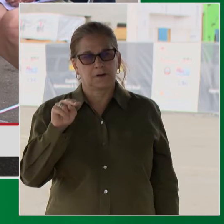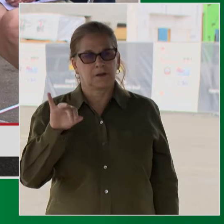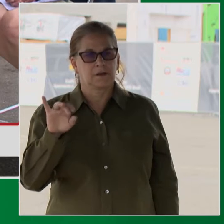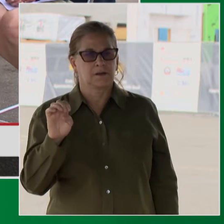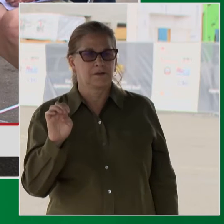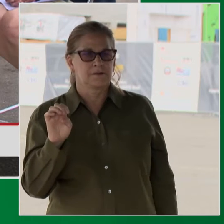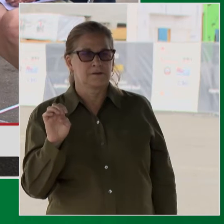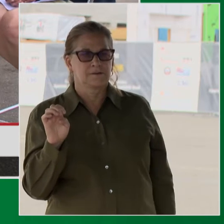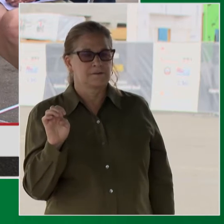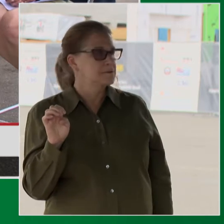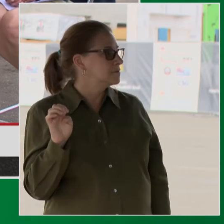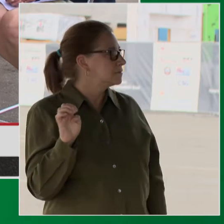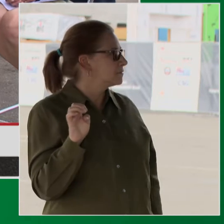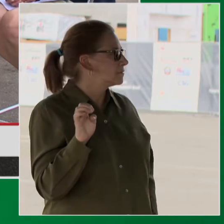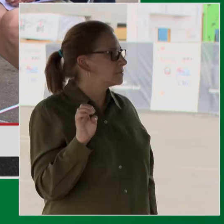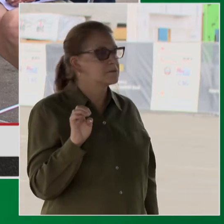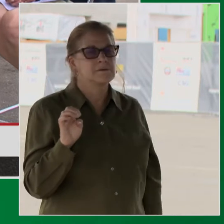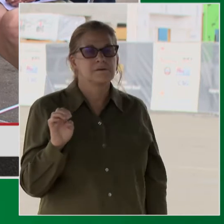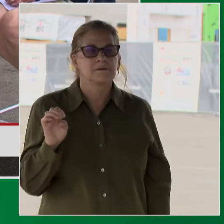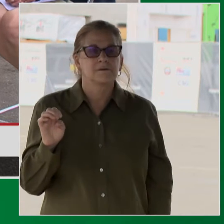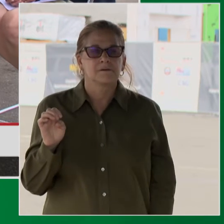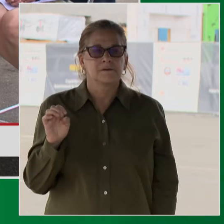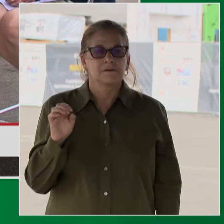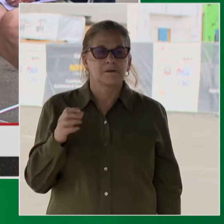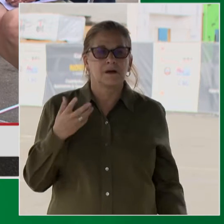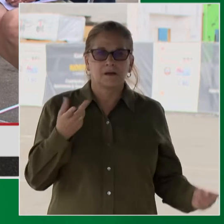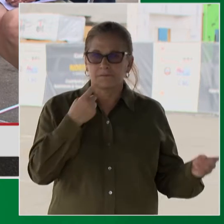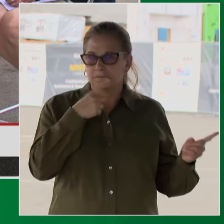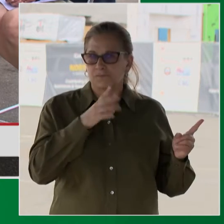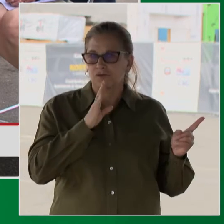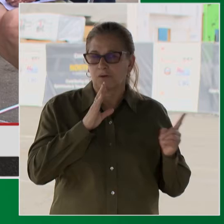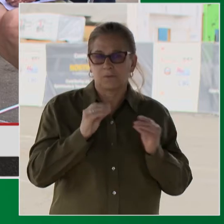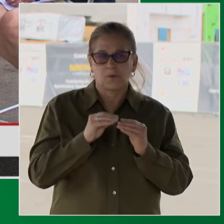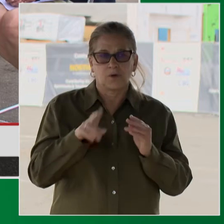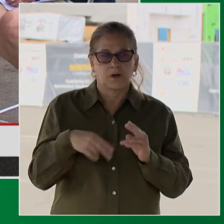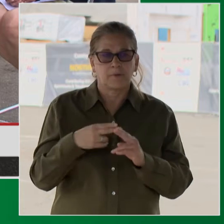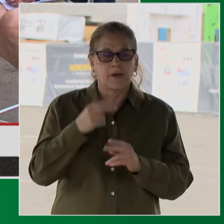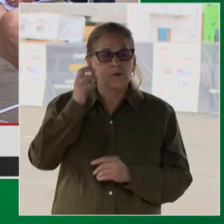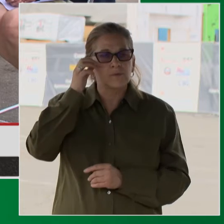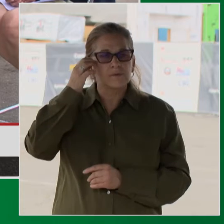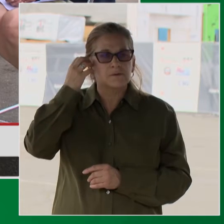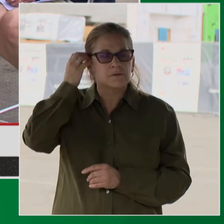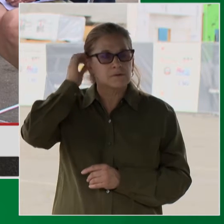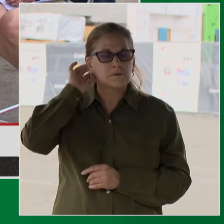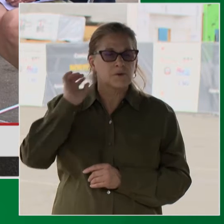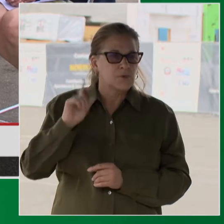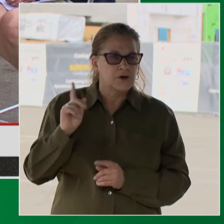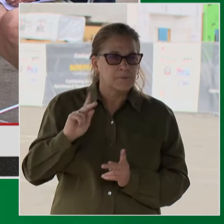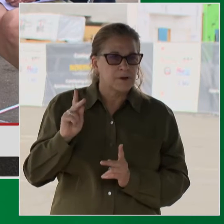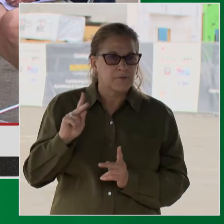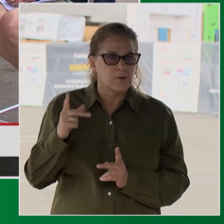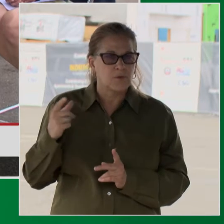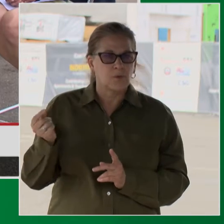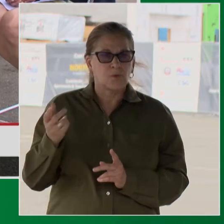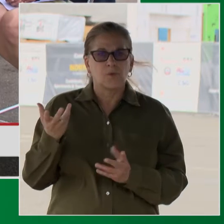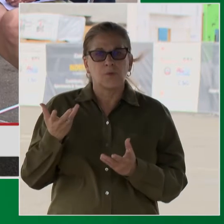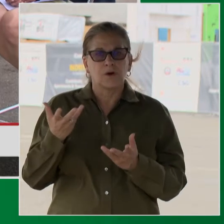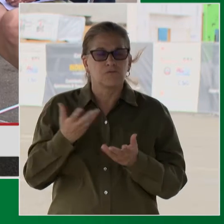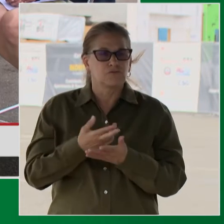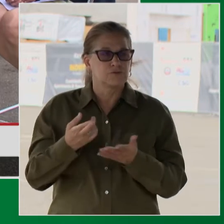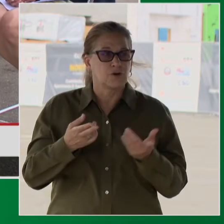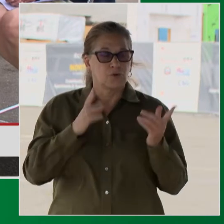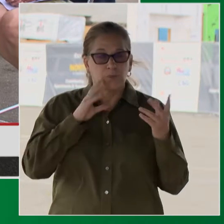sure that they have more healthy options for their neighbors, where do you kind of point them first? And which of these resources do you think will kind of propel